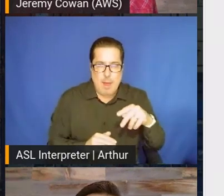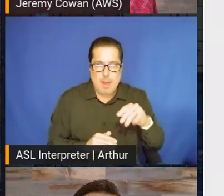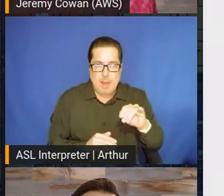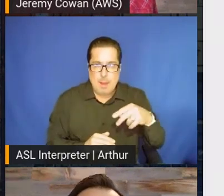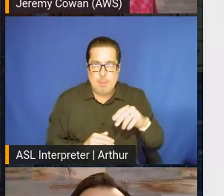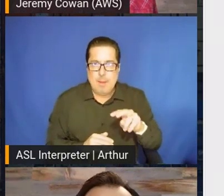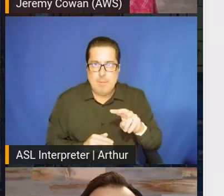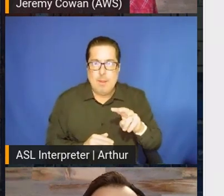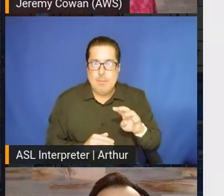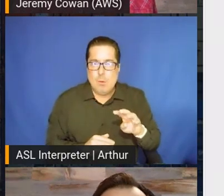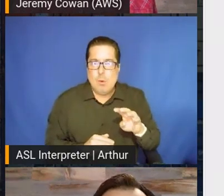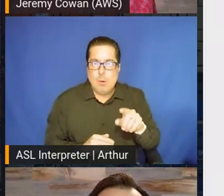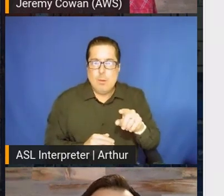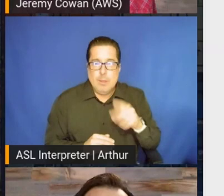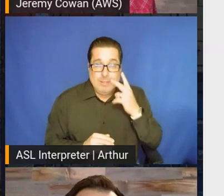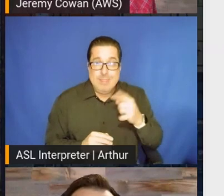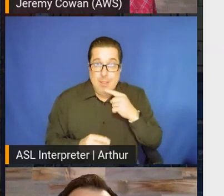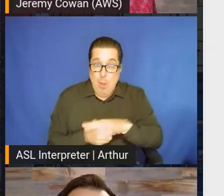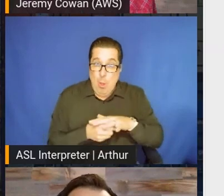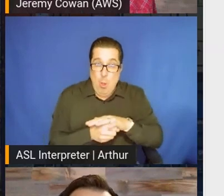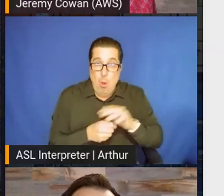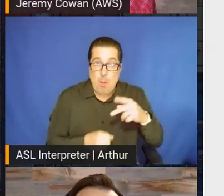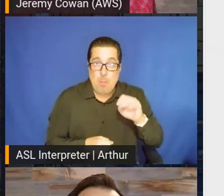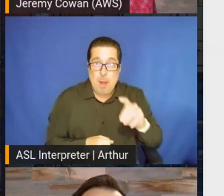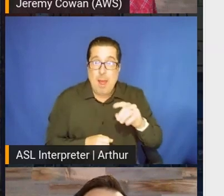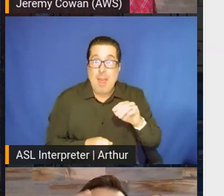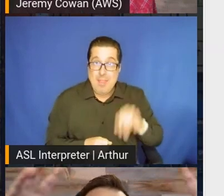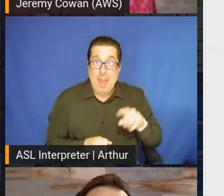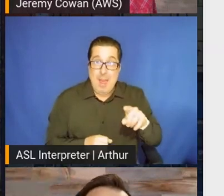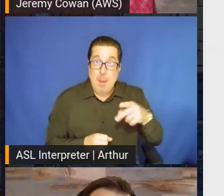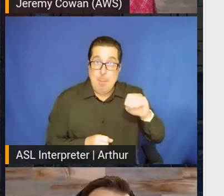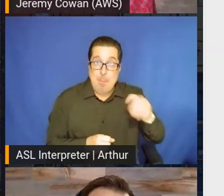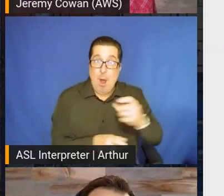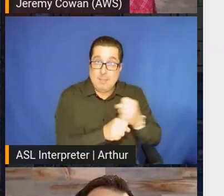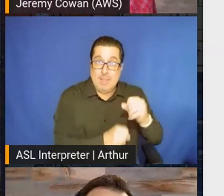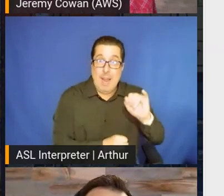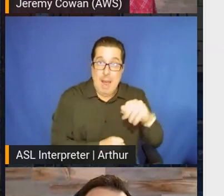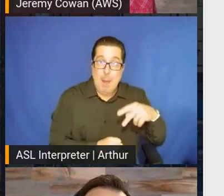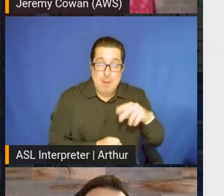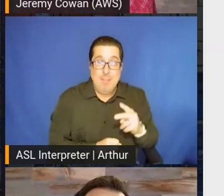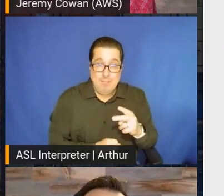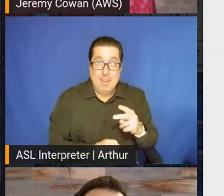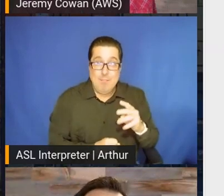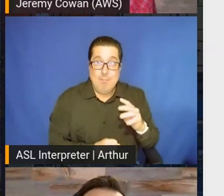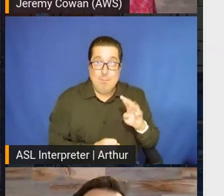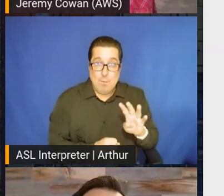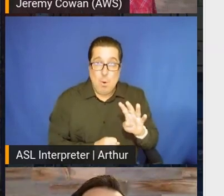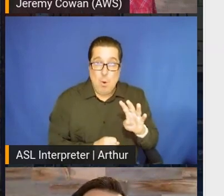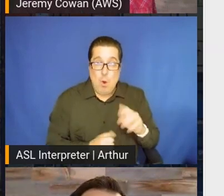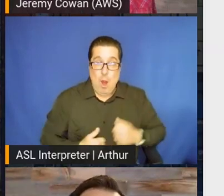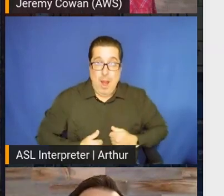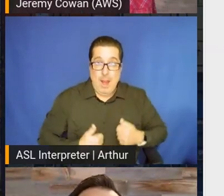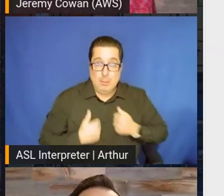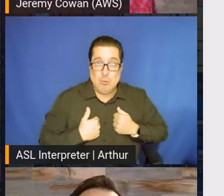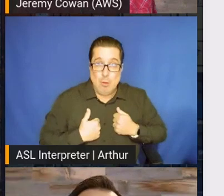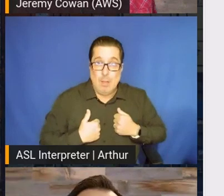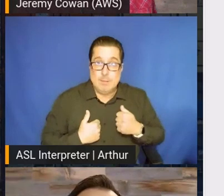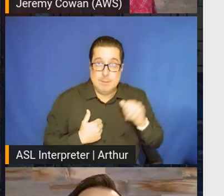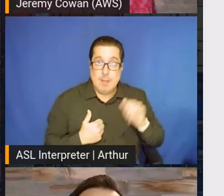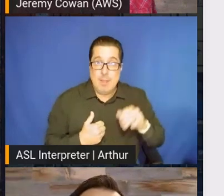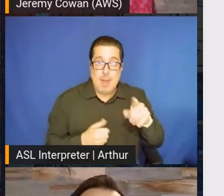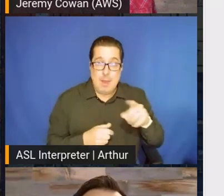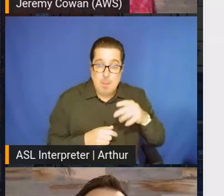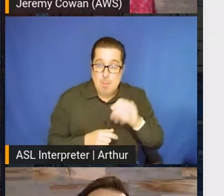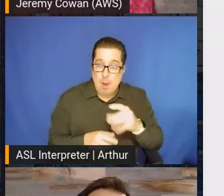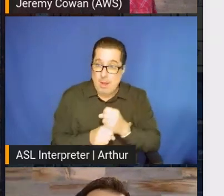because the pod is getting an IPv4 address. It's just not coming from the VPC. We say, hey, the pod gets it from a node, and that's